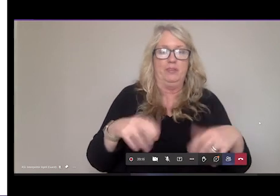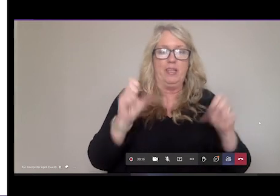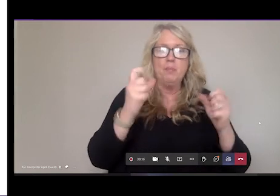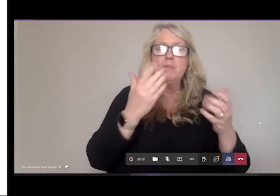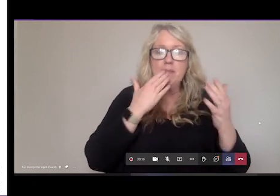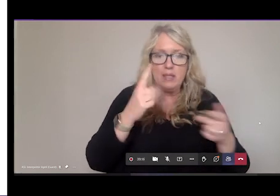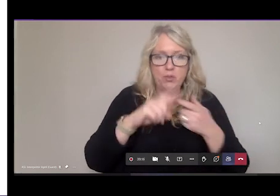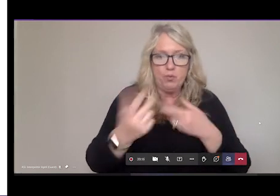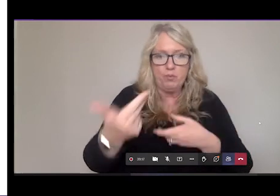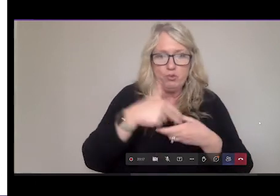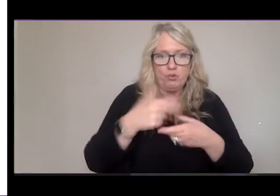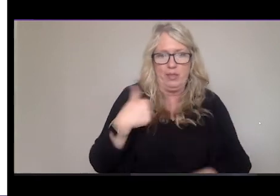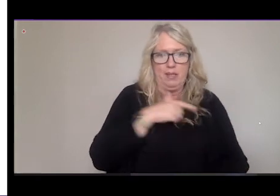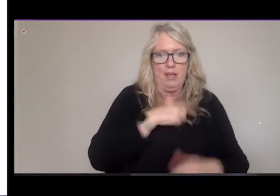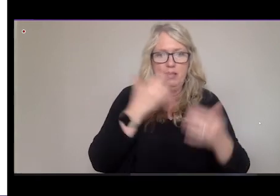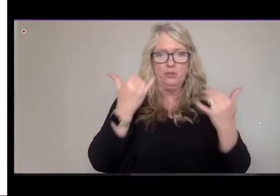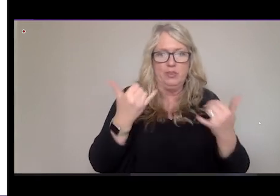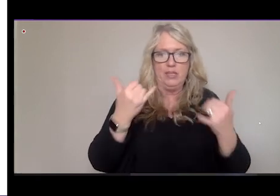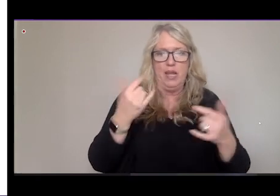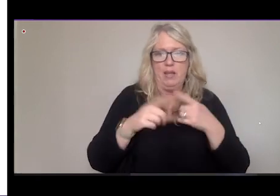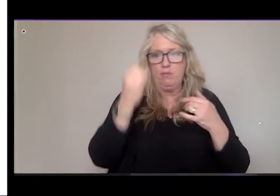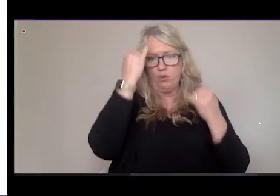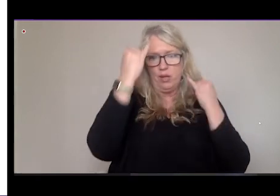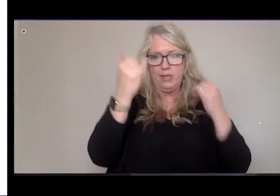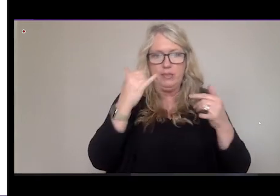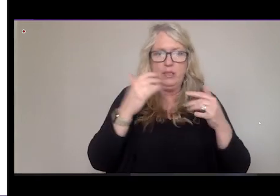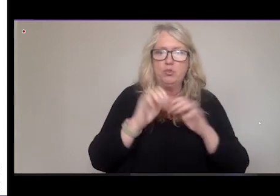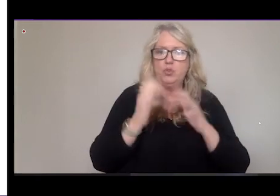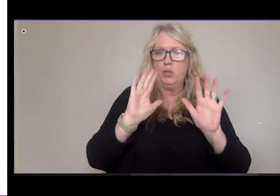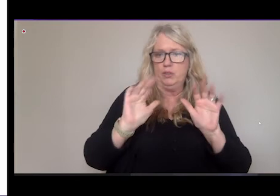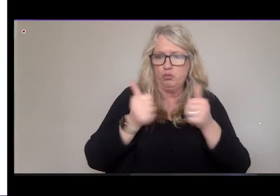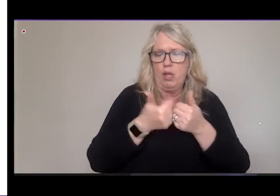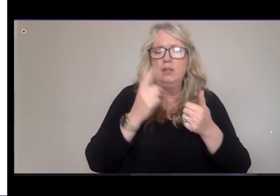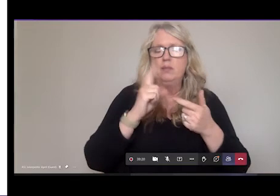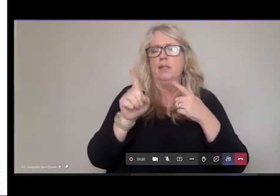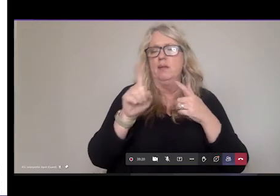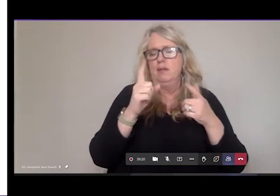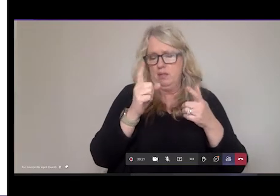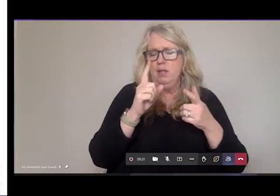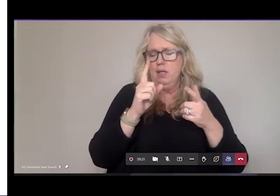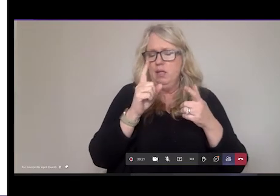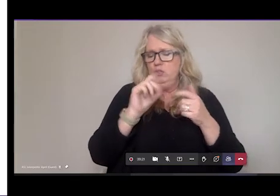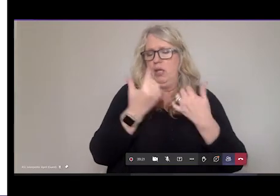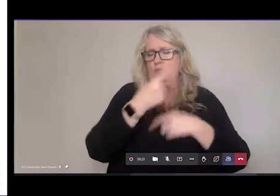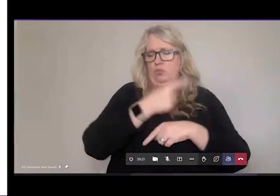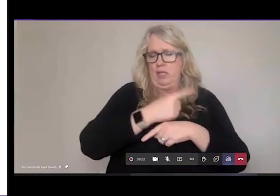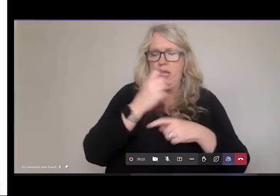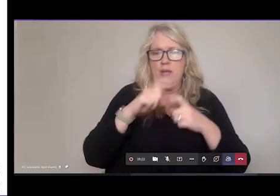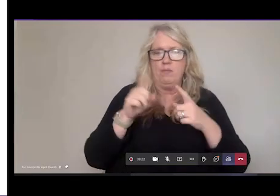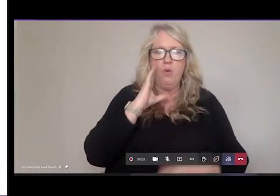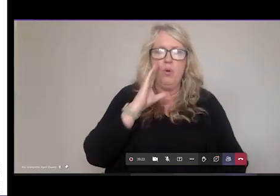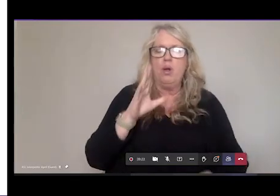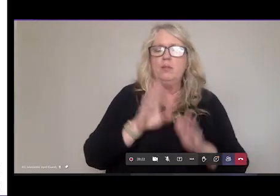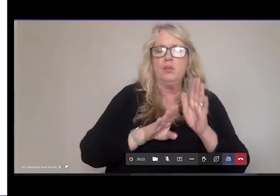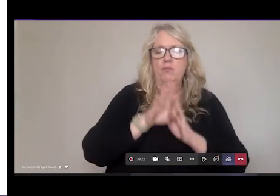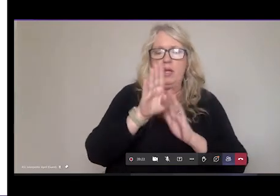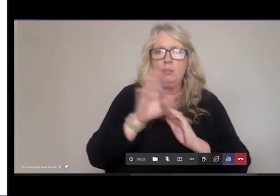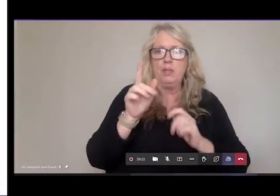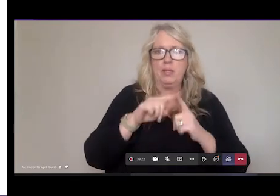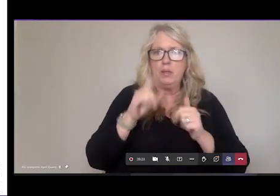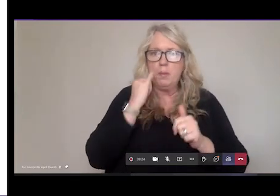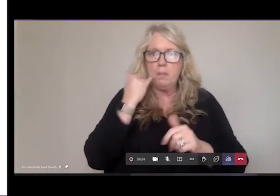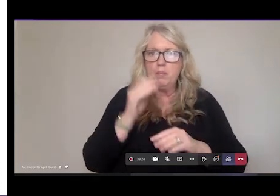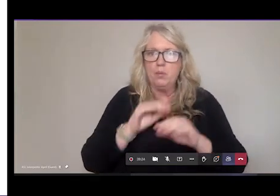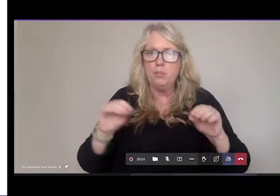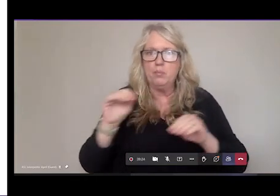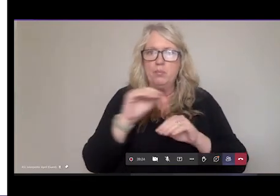All right, we're going to kick it off. So thank you for joining us today on this Strategies to Address Transportation Challenges webinar, also known